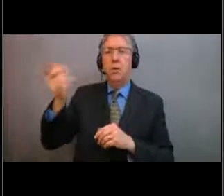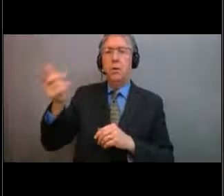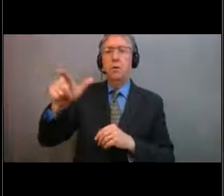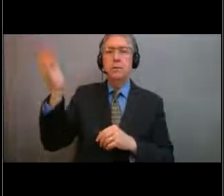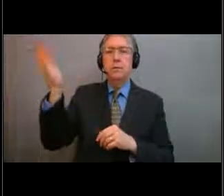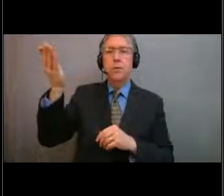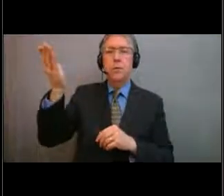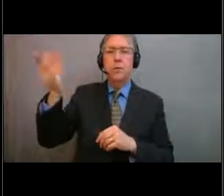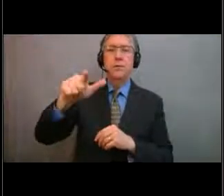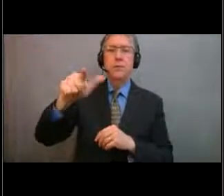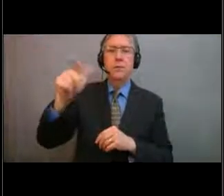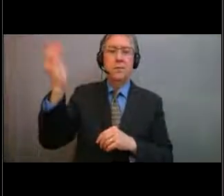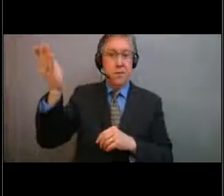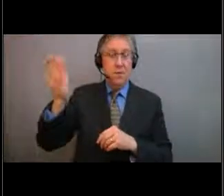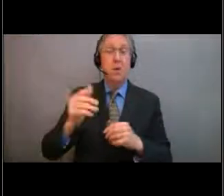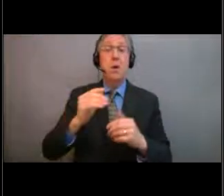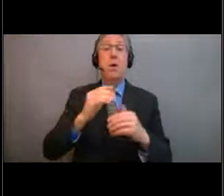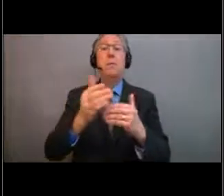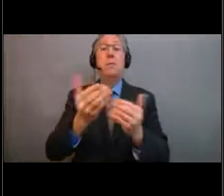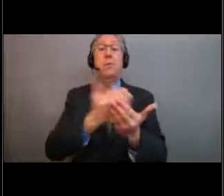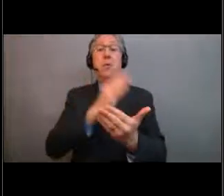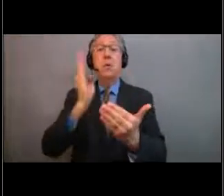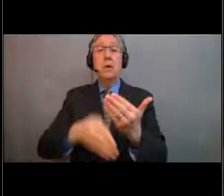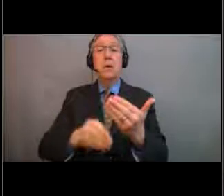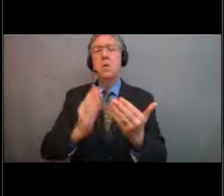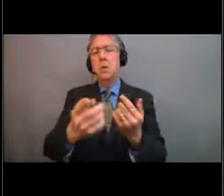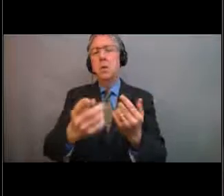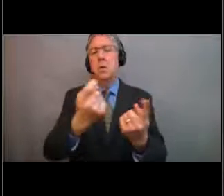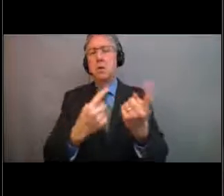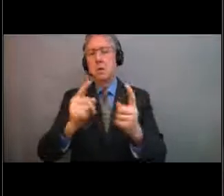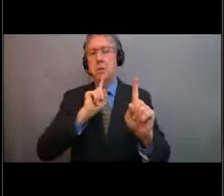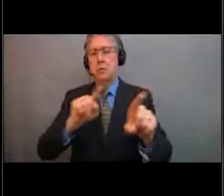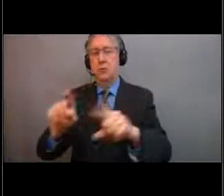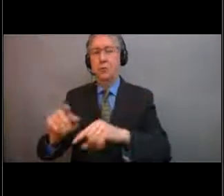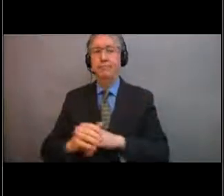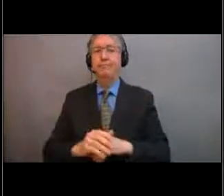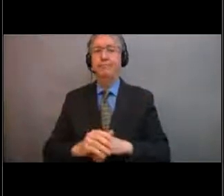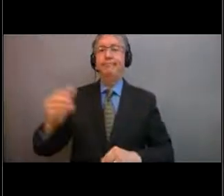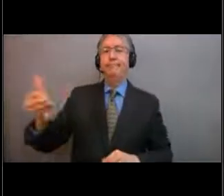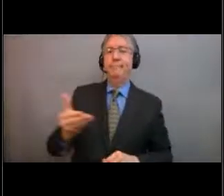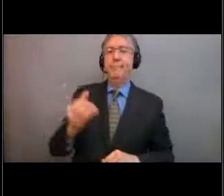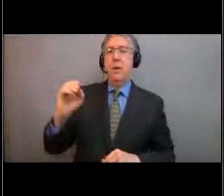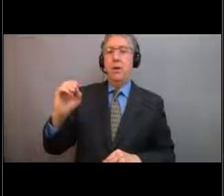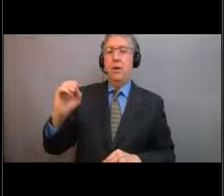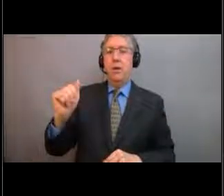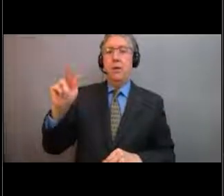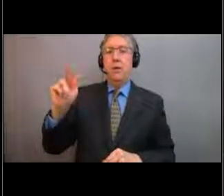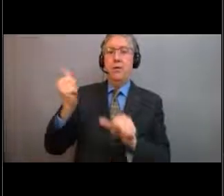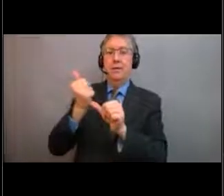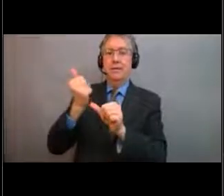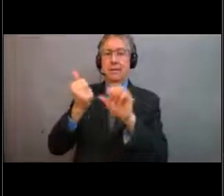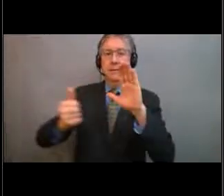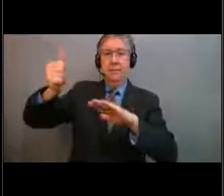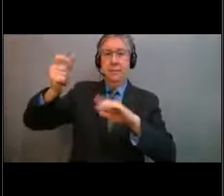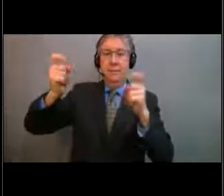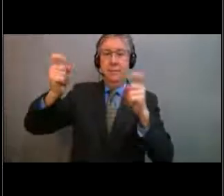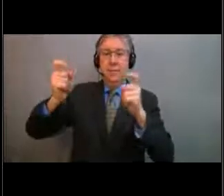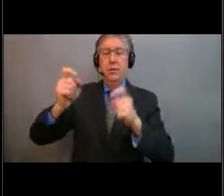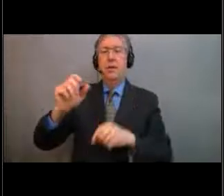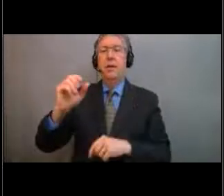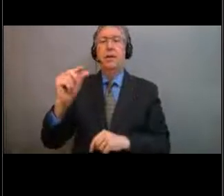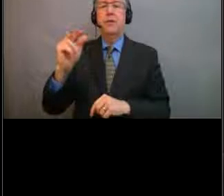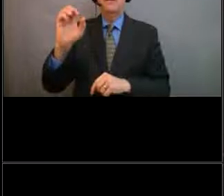Q&A. It is now my pleasure to welcome the OAR Assistant Administrator, Craig McLean, for opening